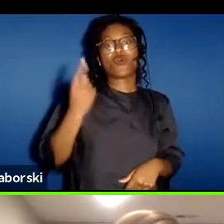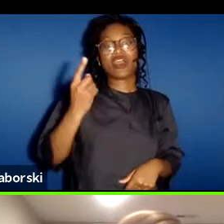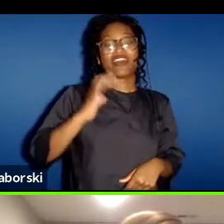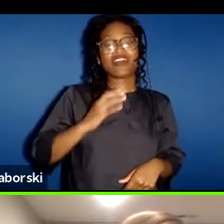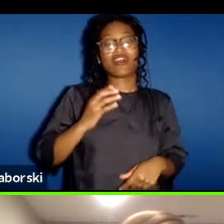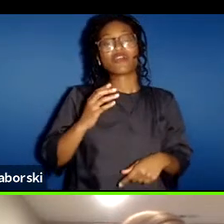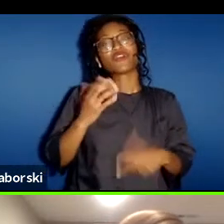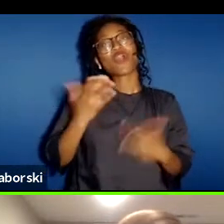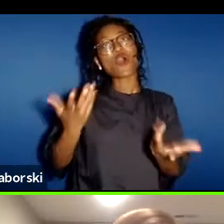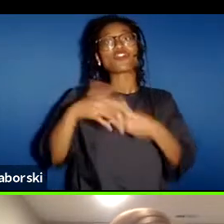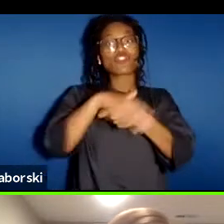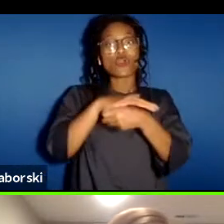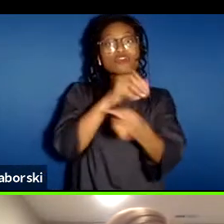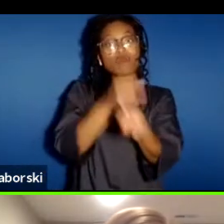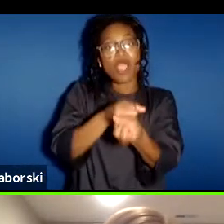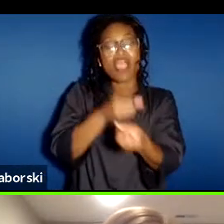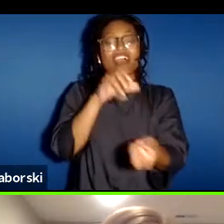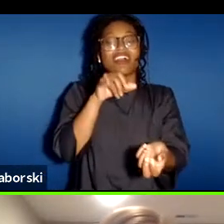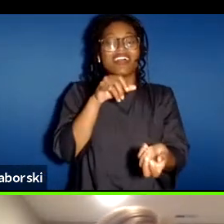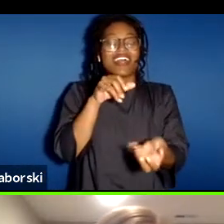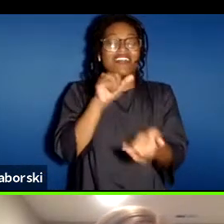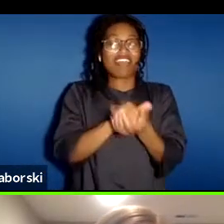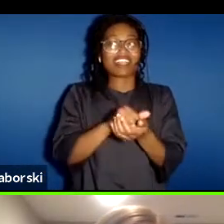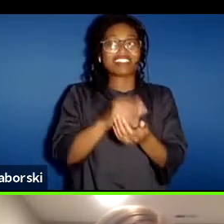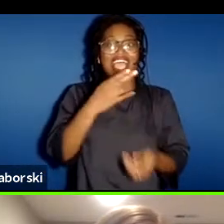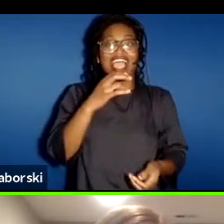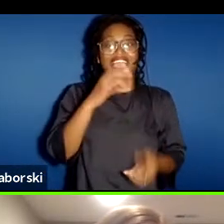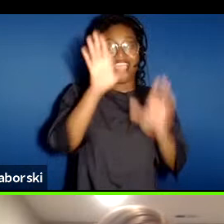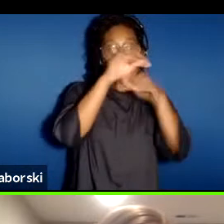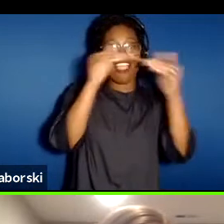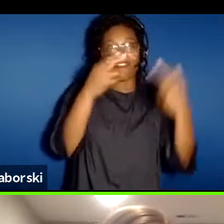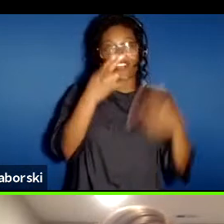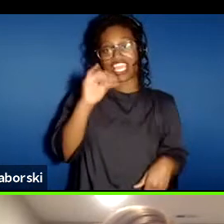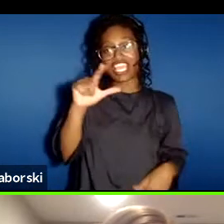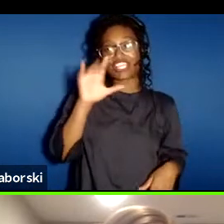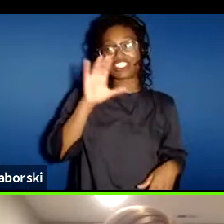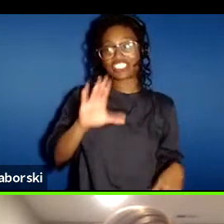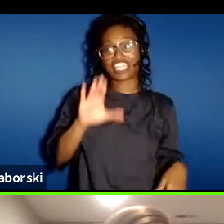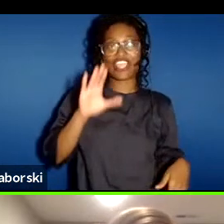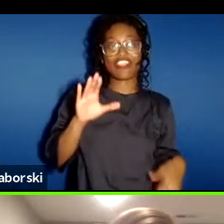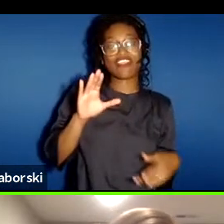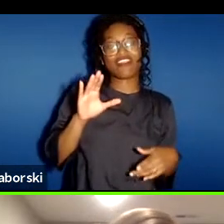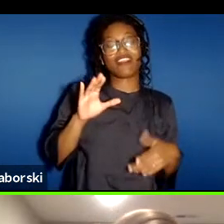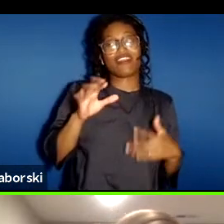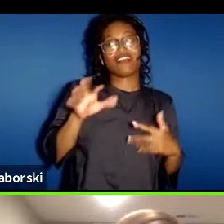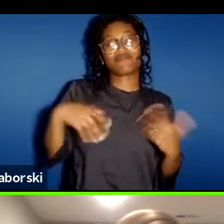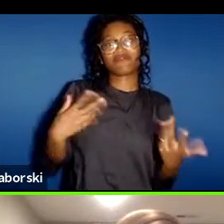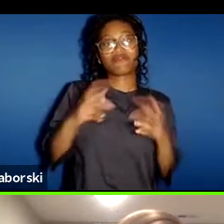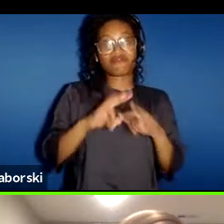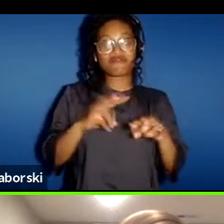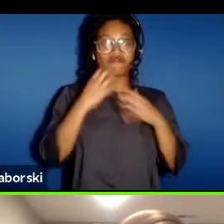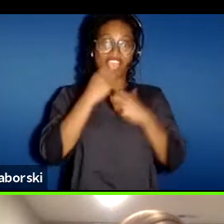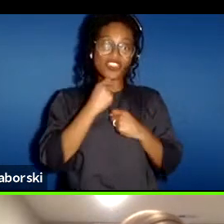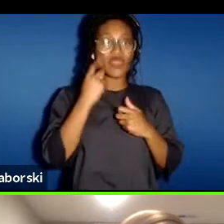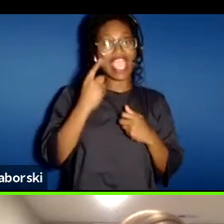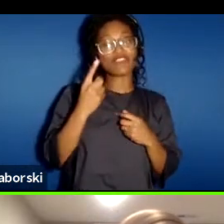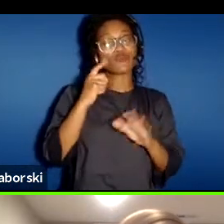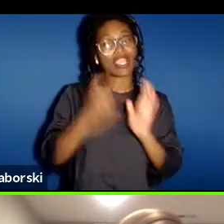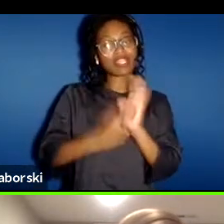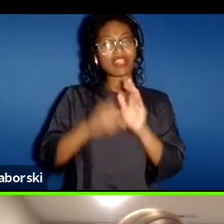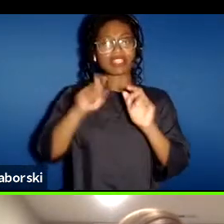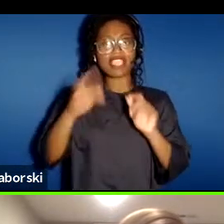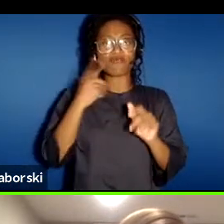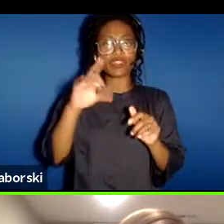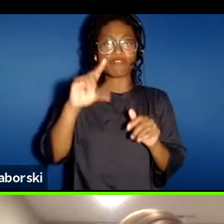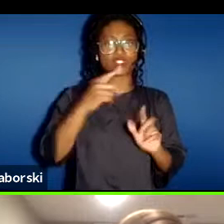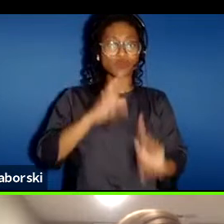values, and I can definitely attest to the fact that we turned on a dime and just recognized the need, like you said, of the first responders to get